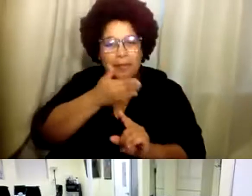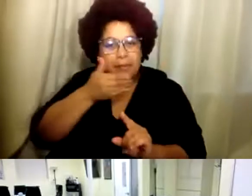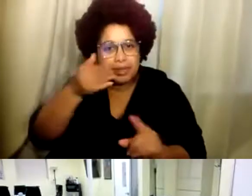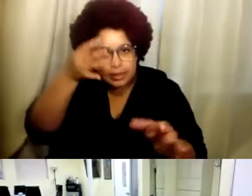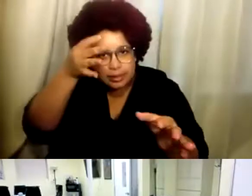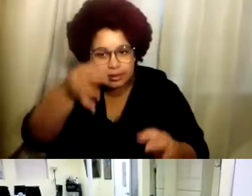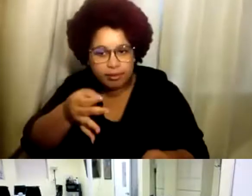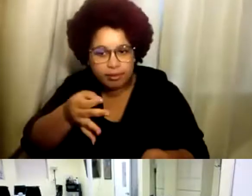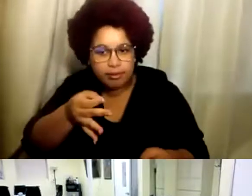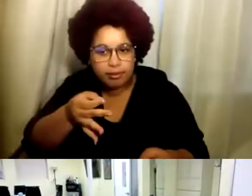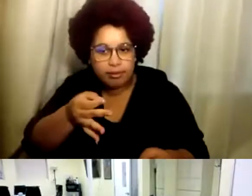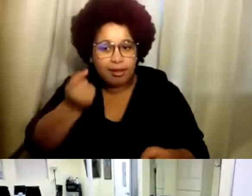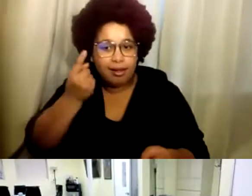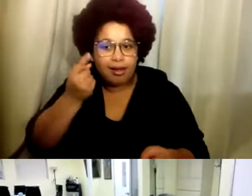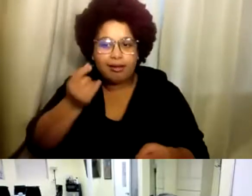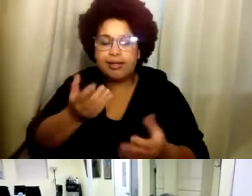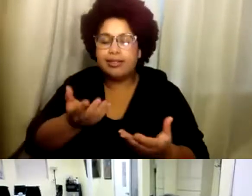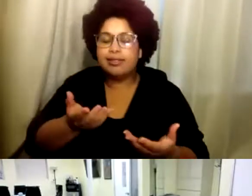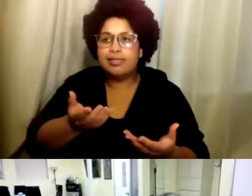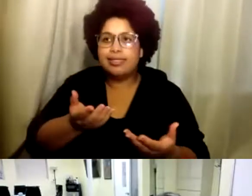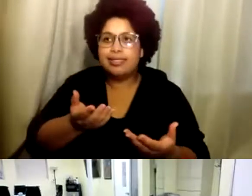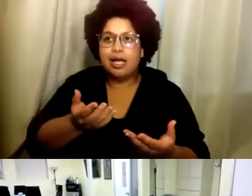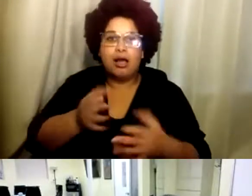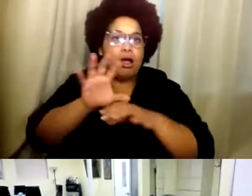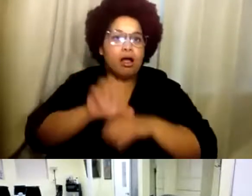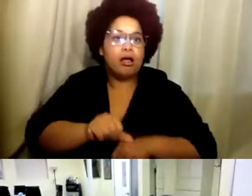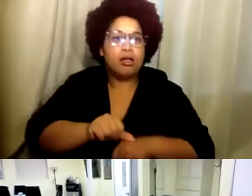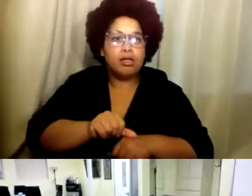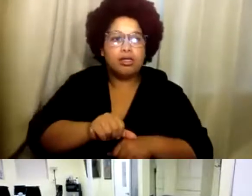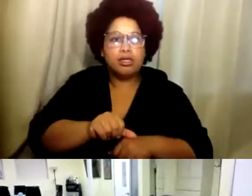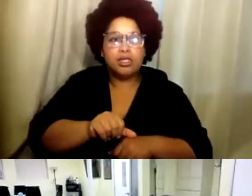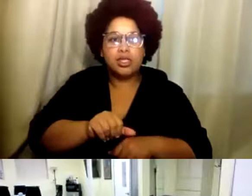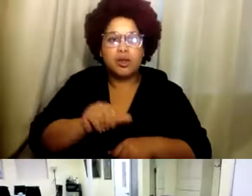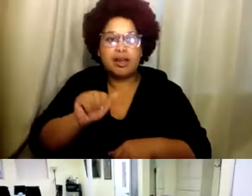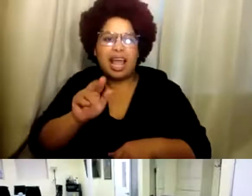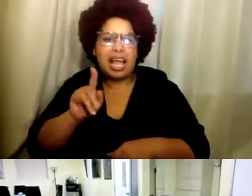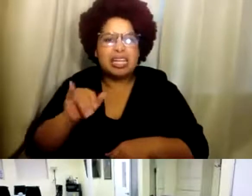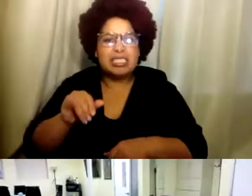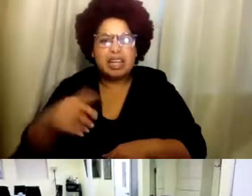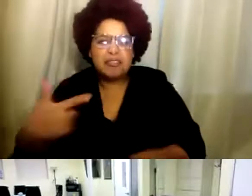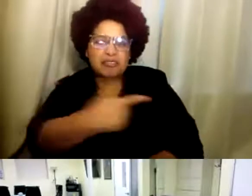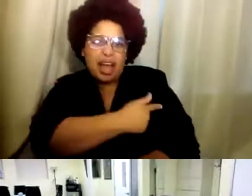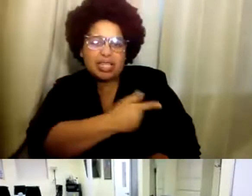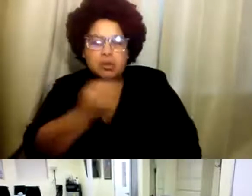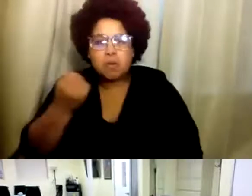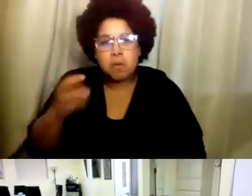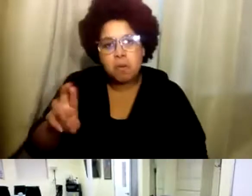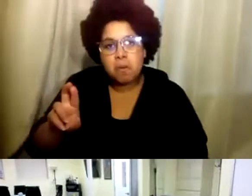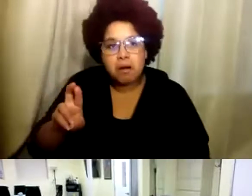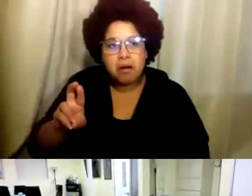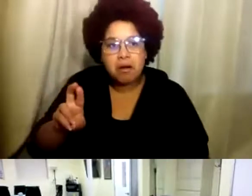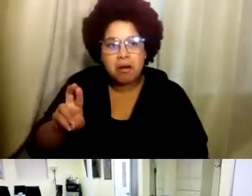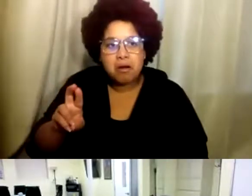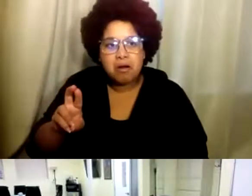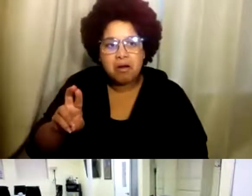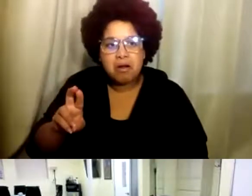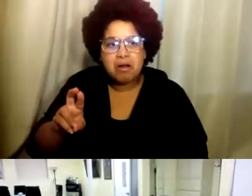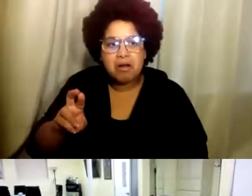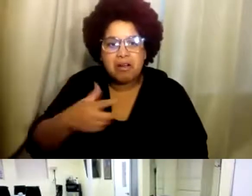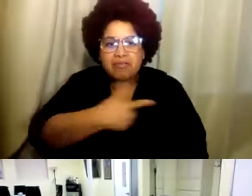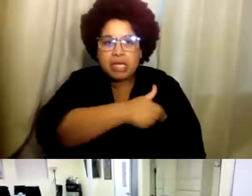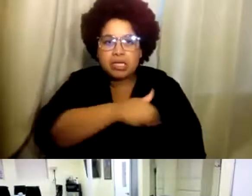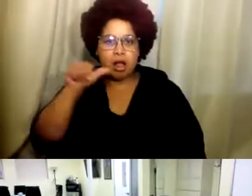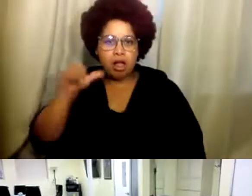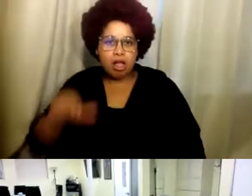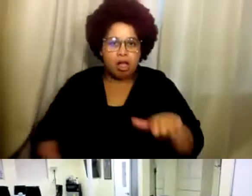know, it's almost the trend now is you're an anti-vaxxer or you're you know, vaccine hesitancy,